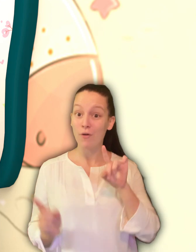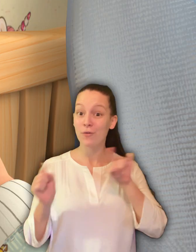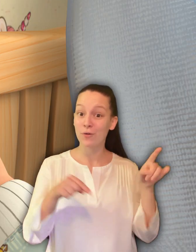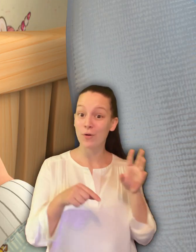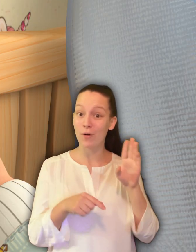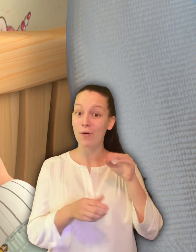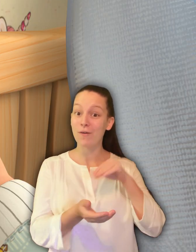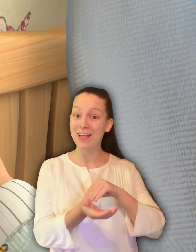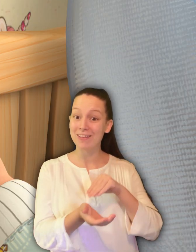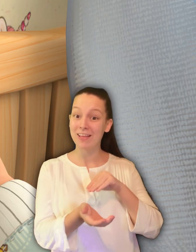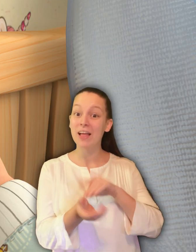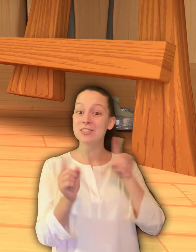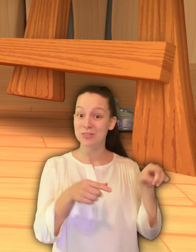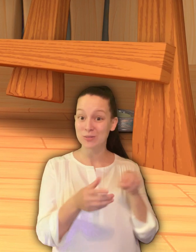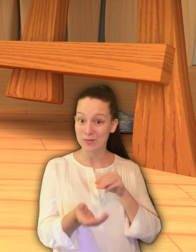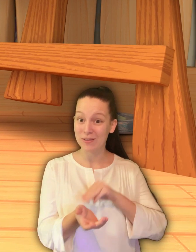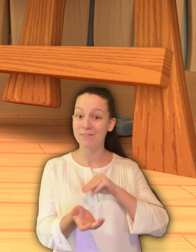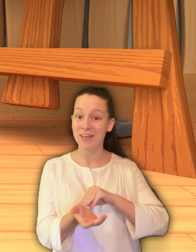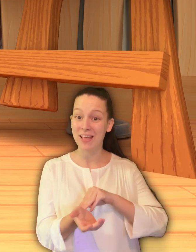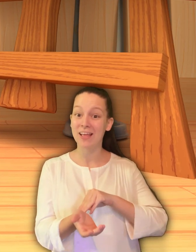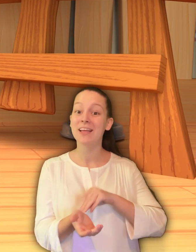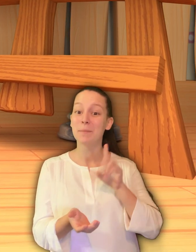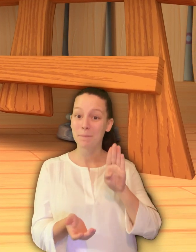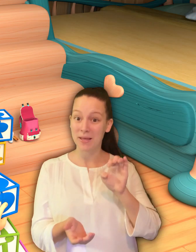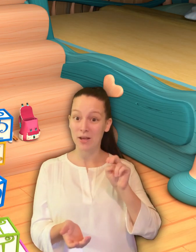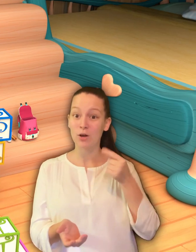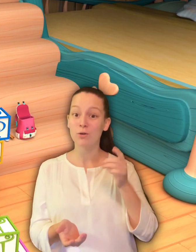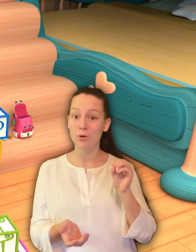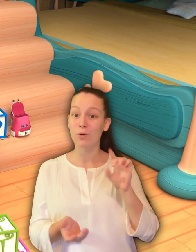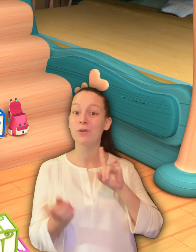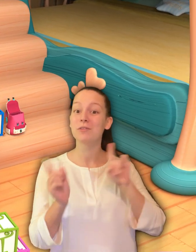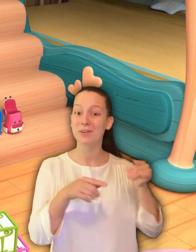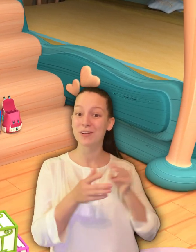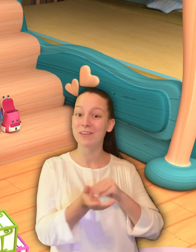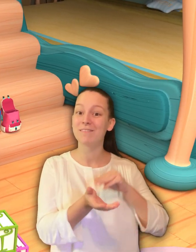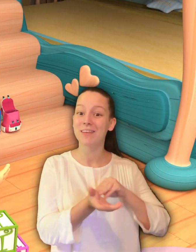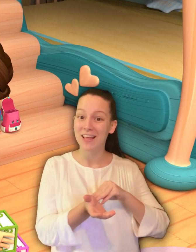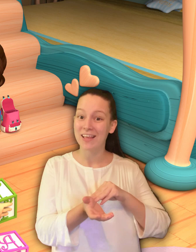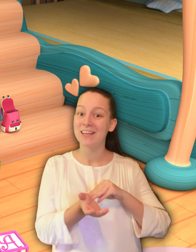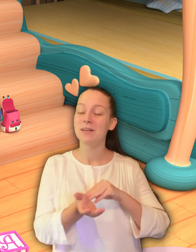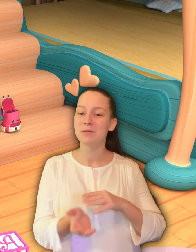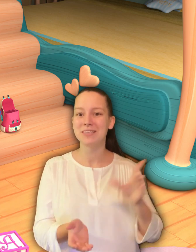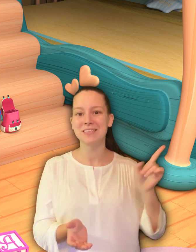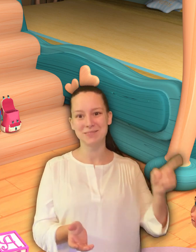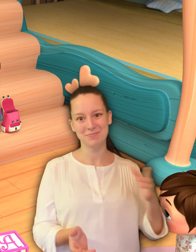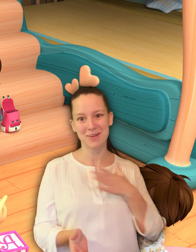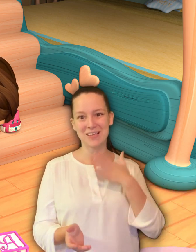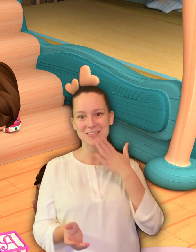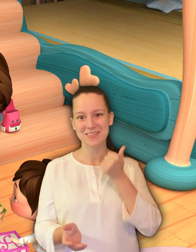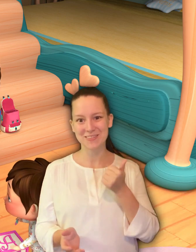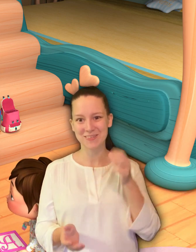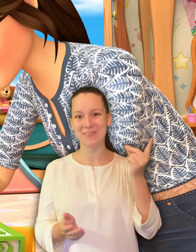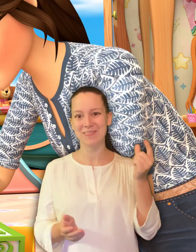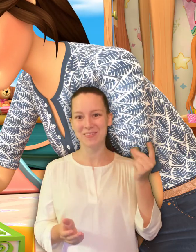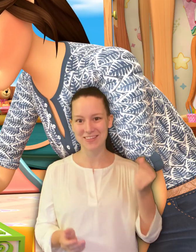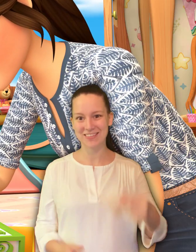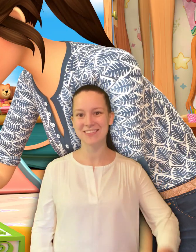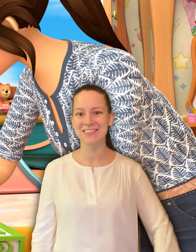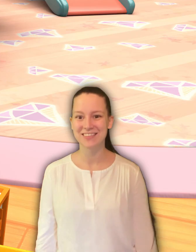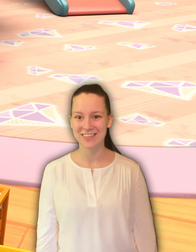Bingo's going to the vet to the vet to the vet Bingo's going to the vet